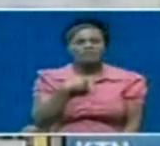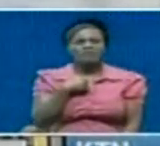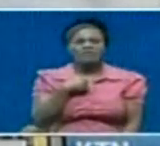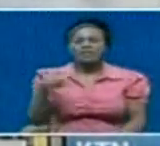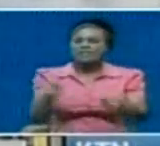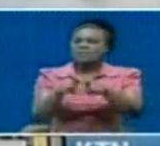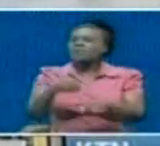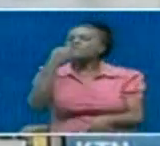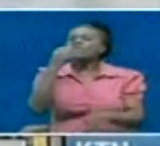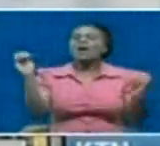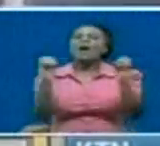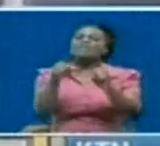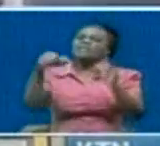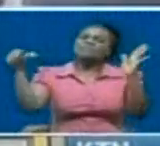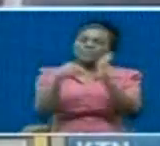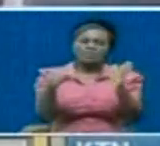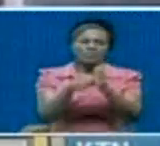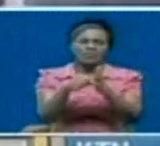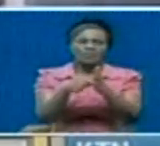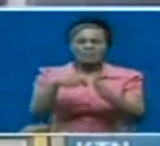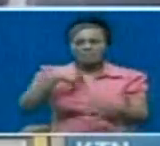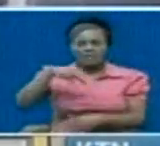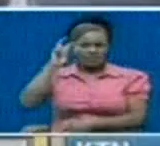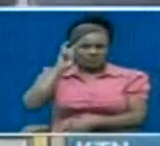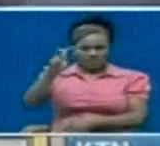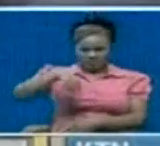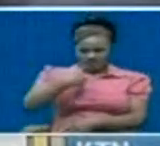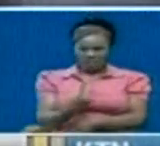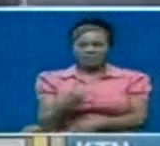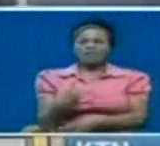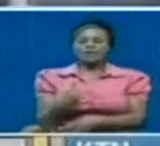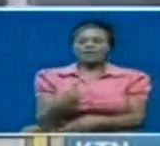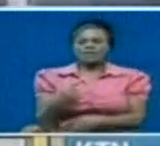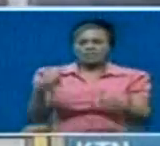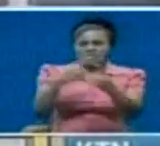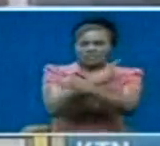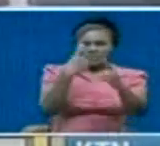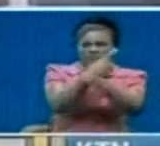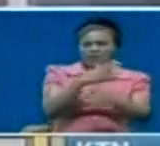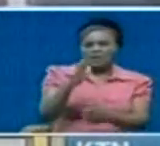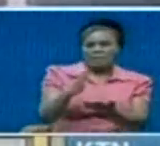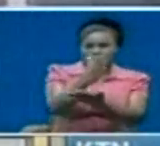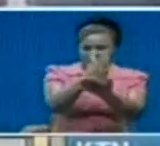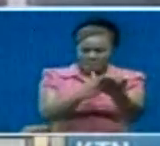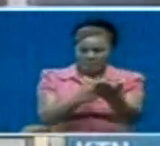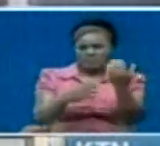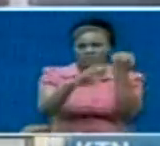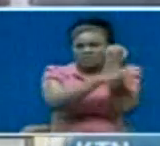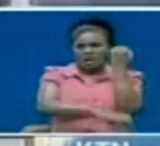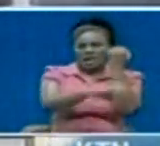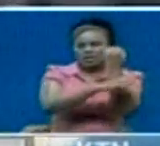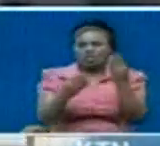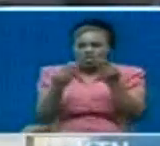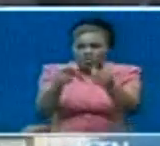hata marisho ni shida. I think you've seen me in various parts of the country addressing myself to this